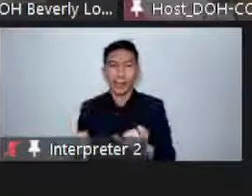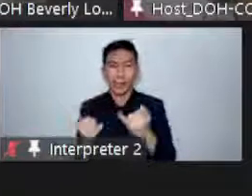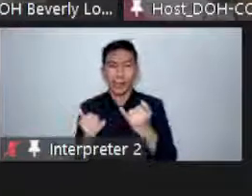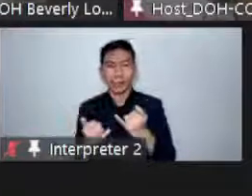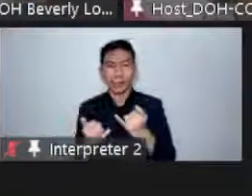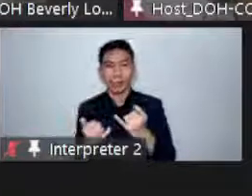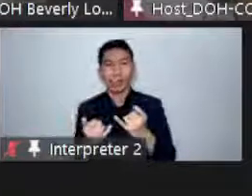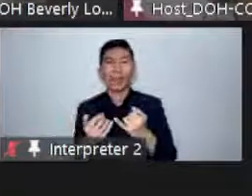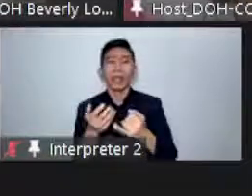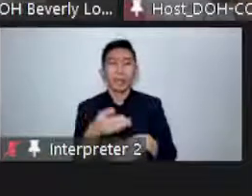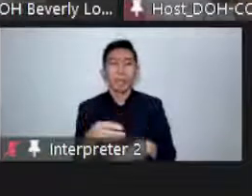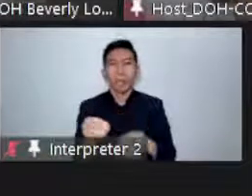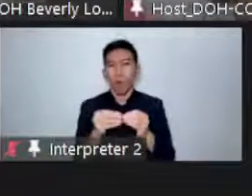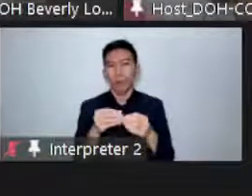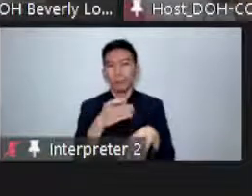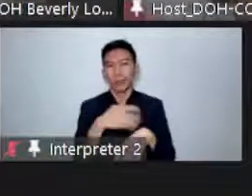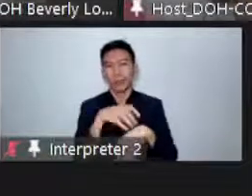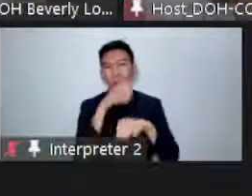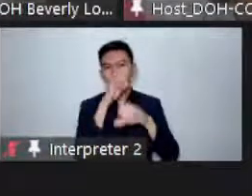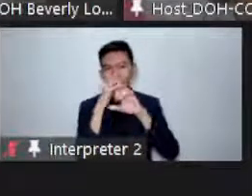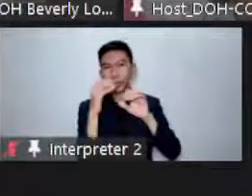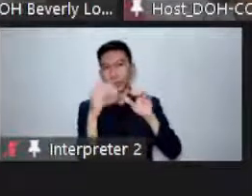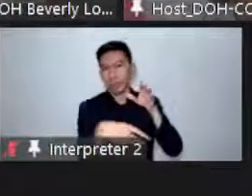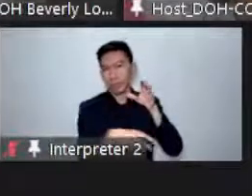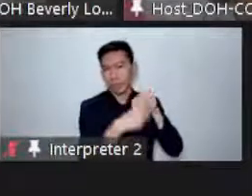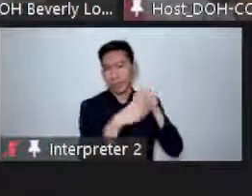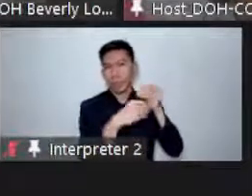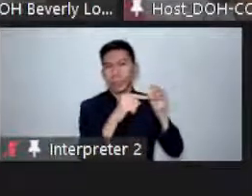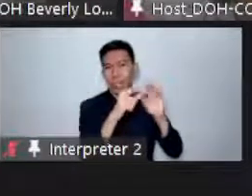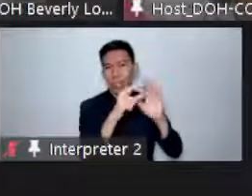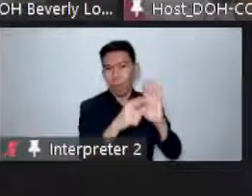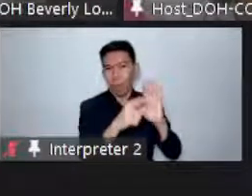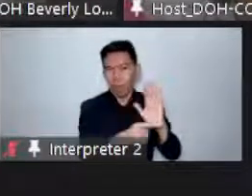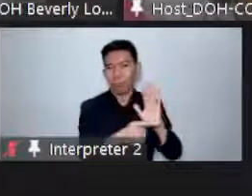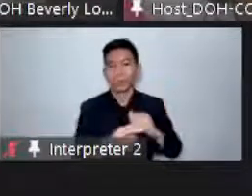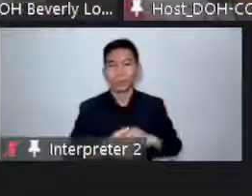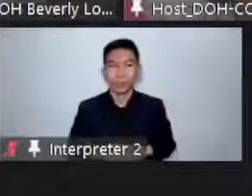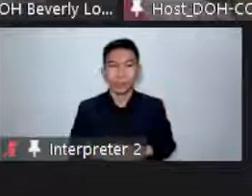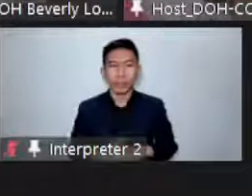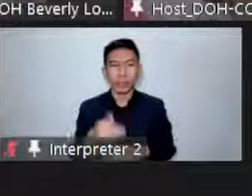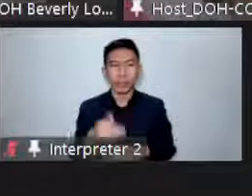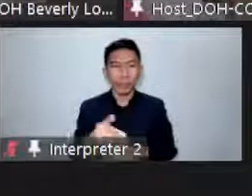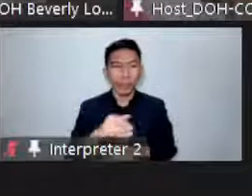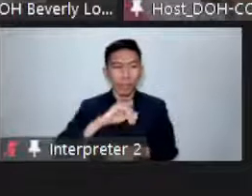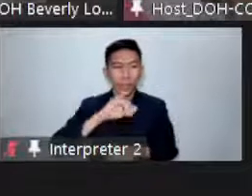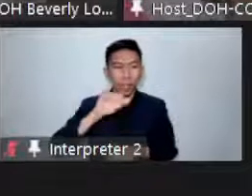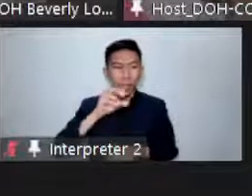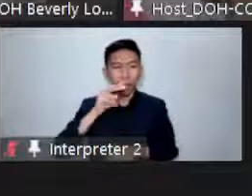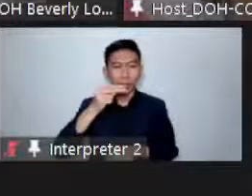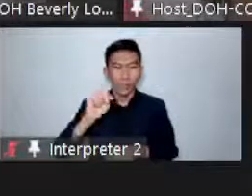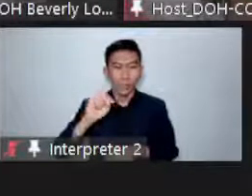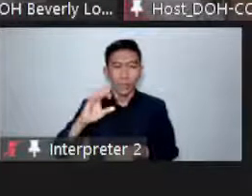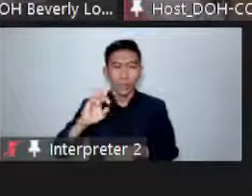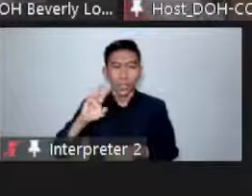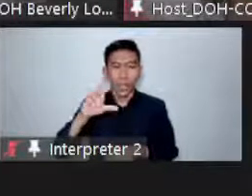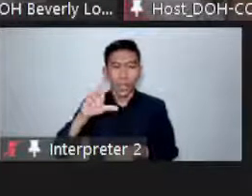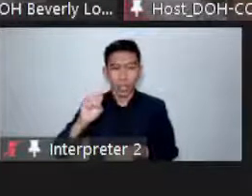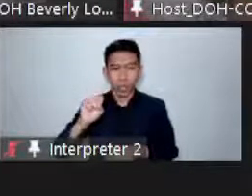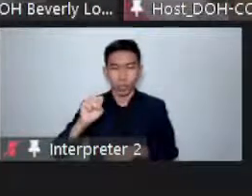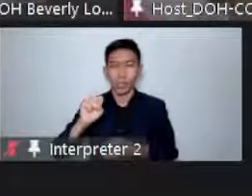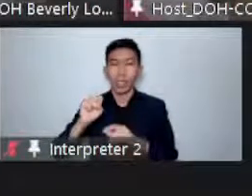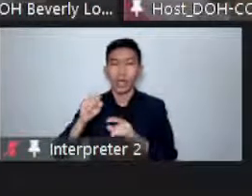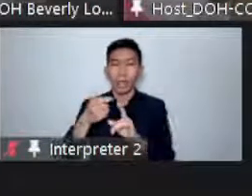teeth into the laws so that they are implementable. John Carlos from the Committee on